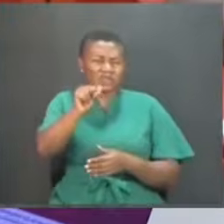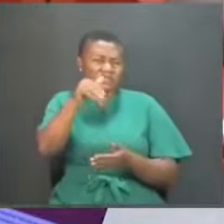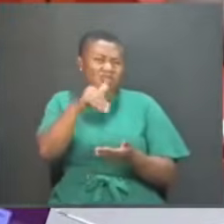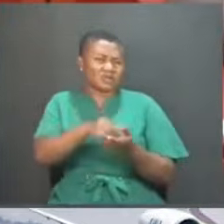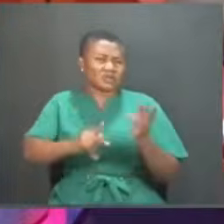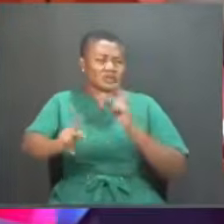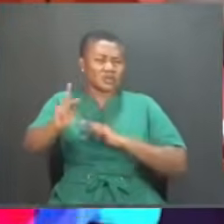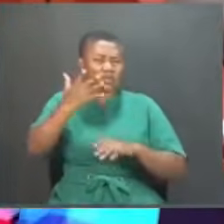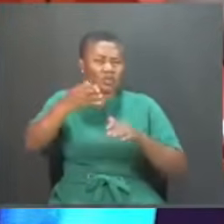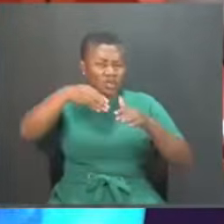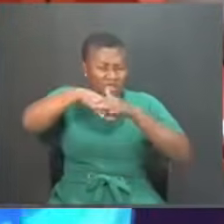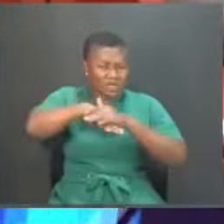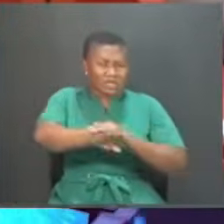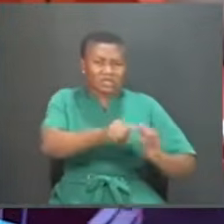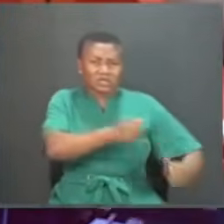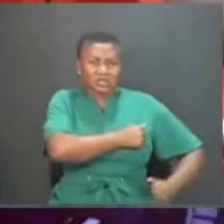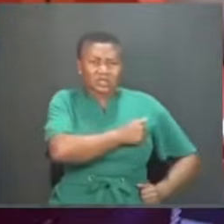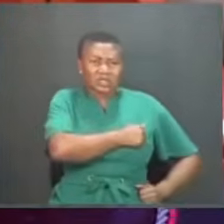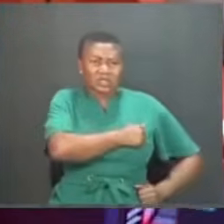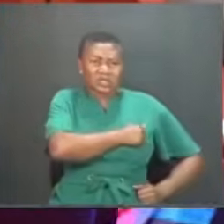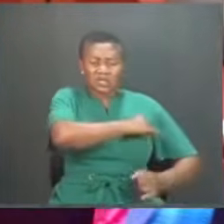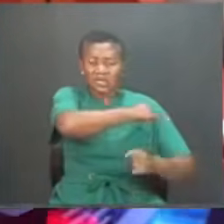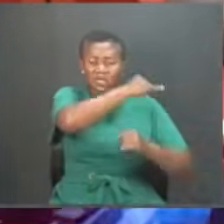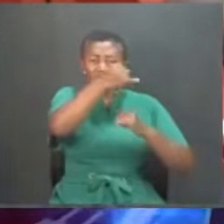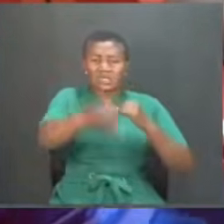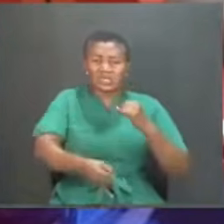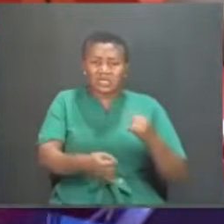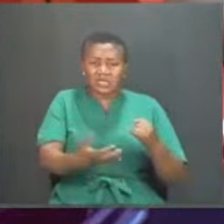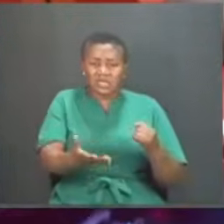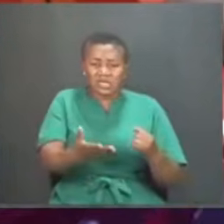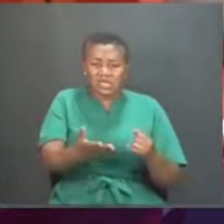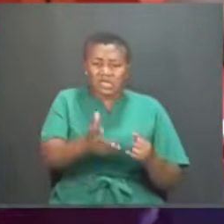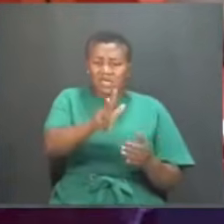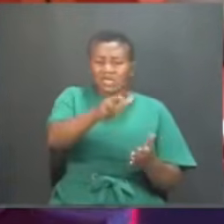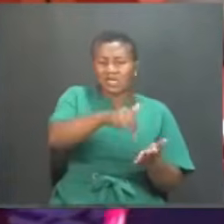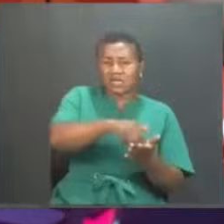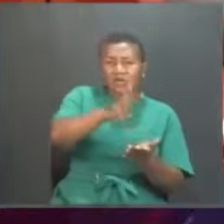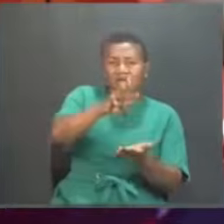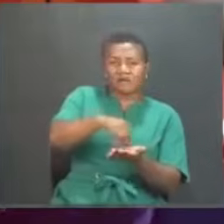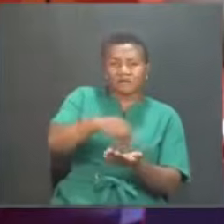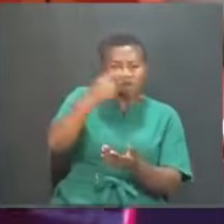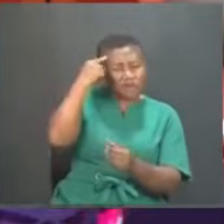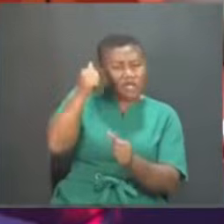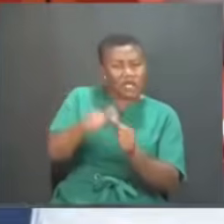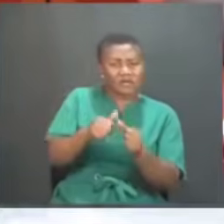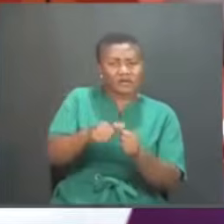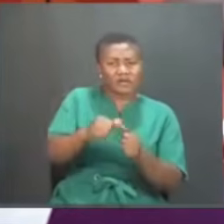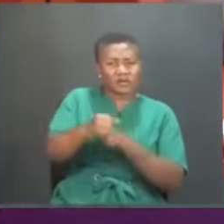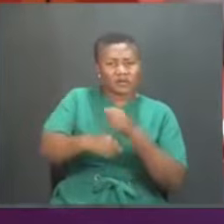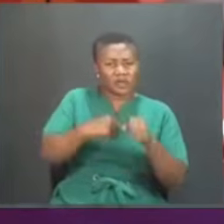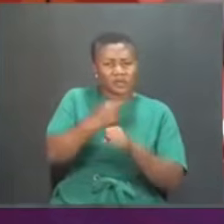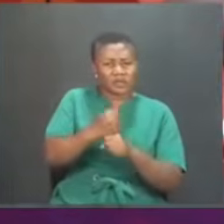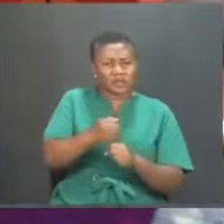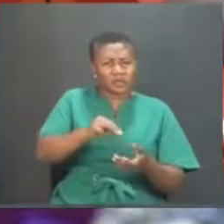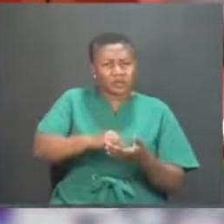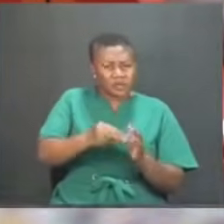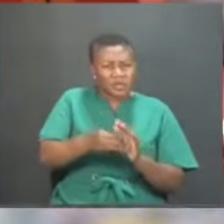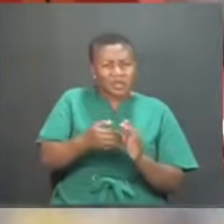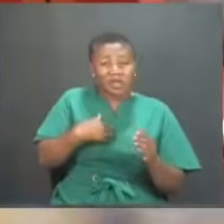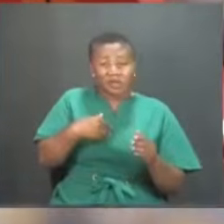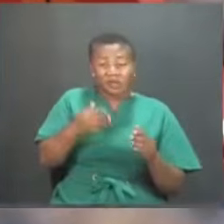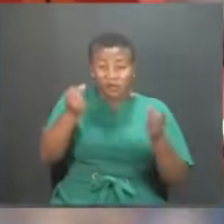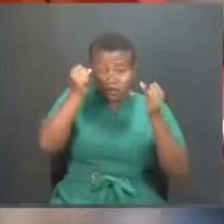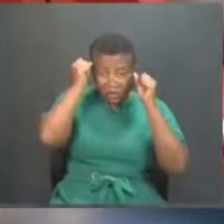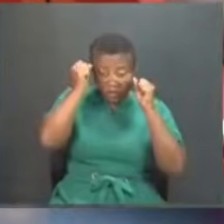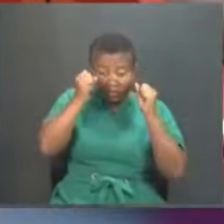just about 4,000 or 3,000 spaces per time, per year, then it shows that there's a critical need to address the issue